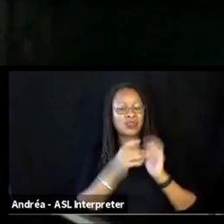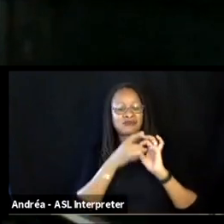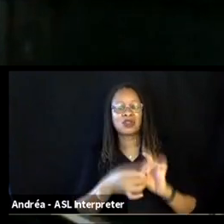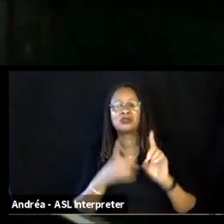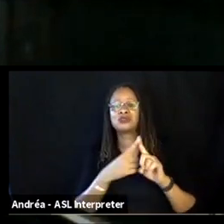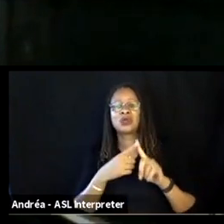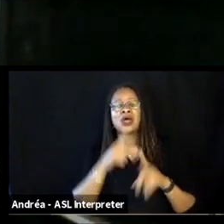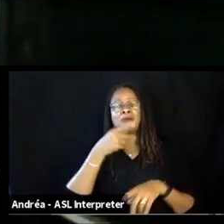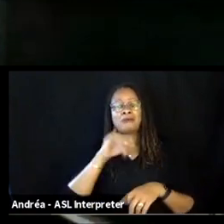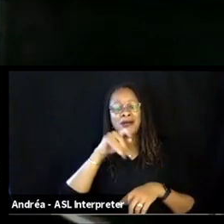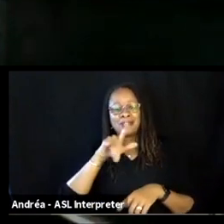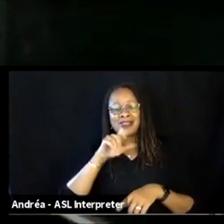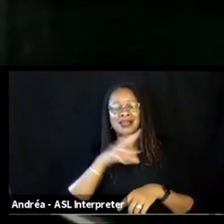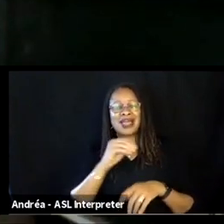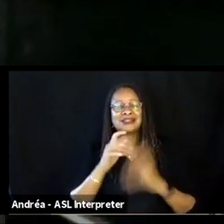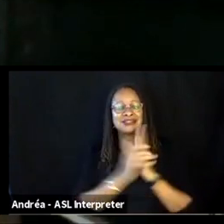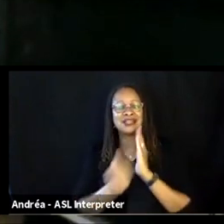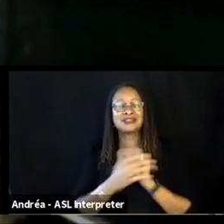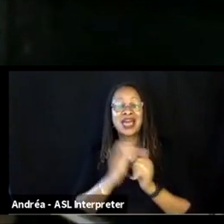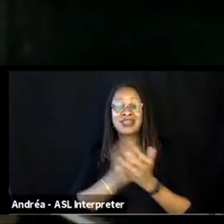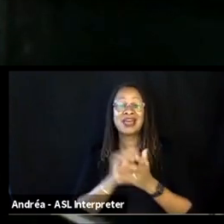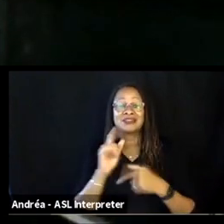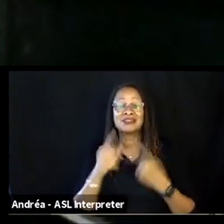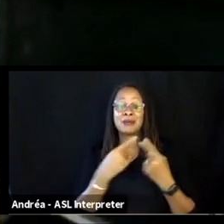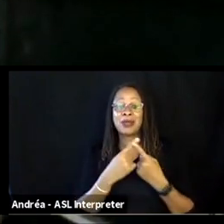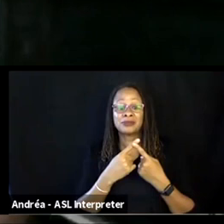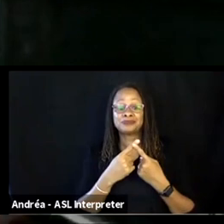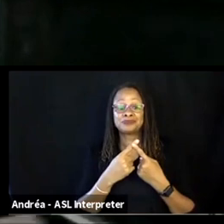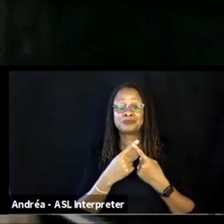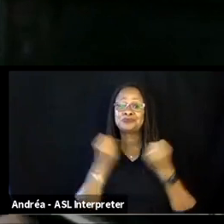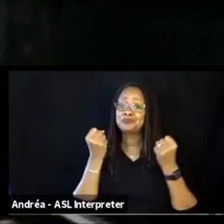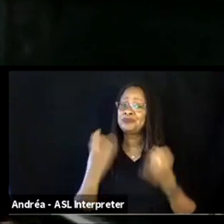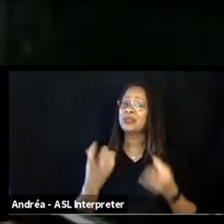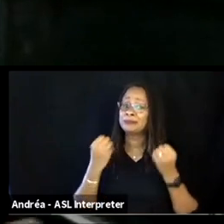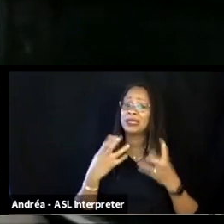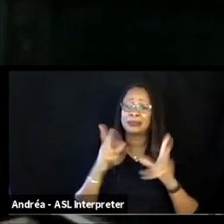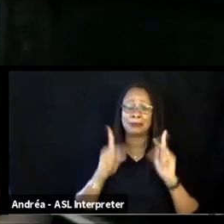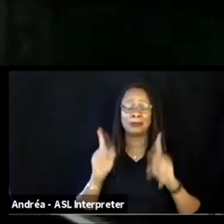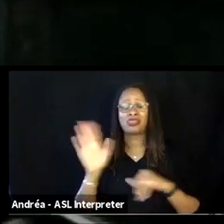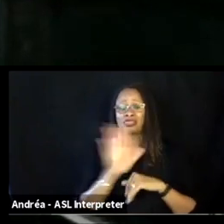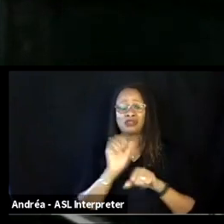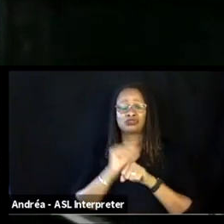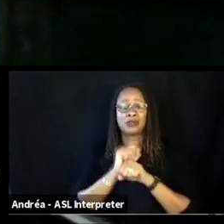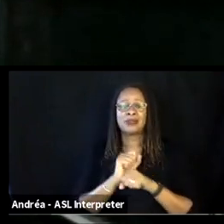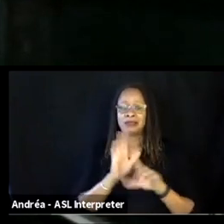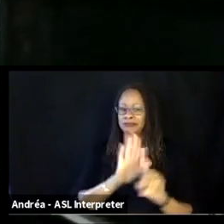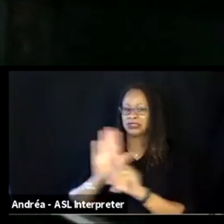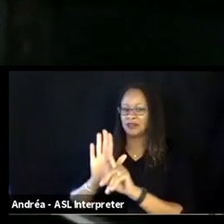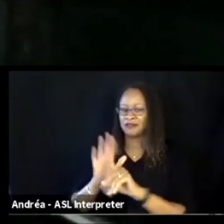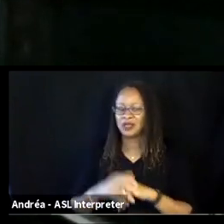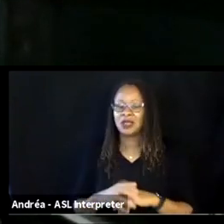you know, pipelines and talent. And that is like a many, many folks' jobs in and of itself, right? So